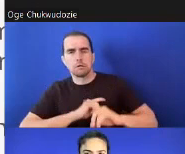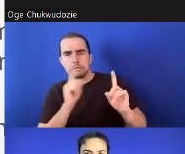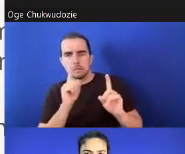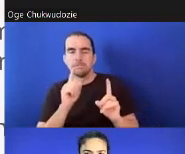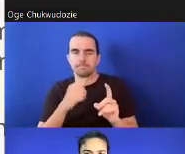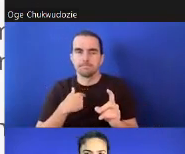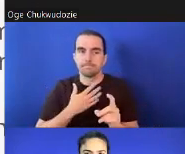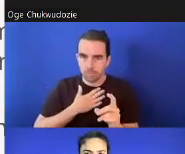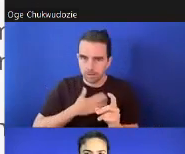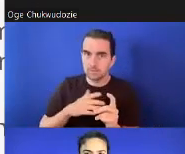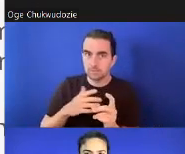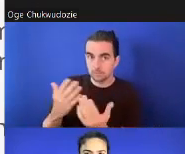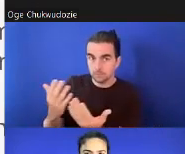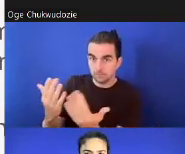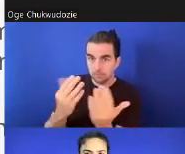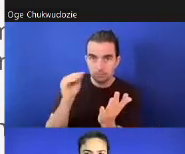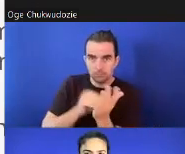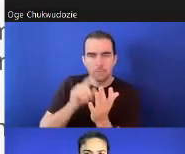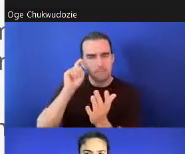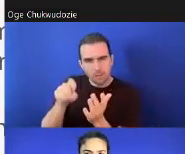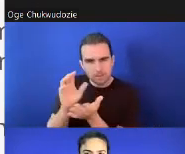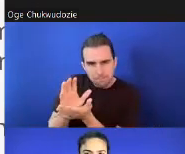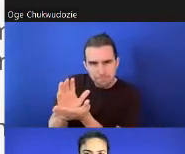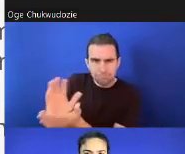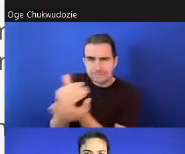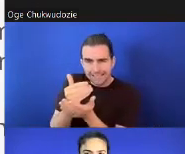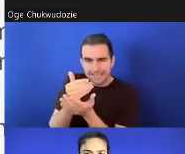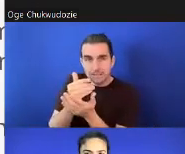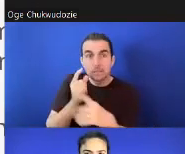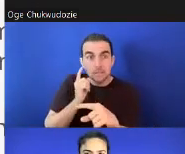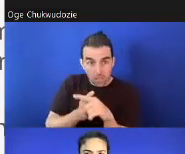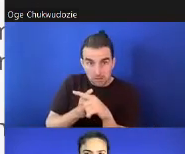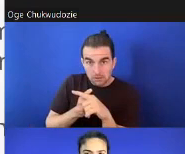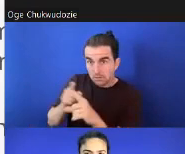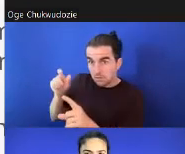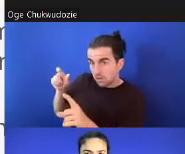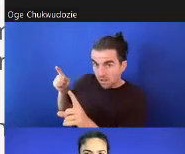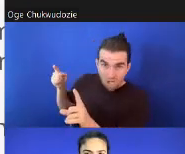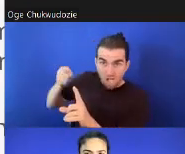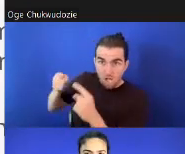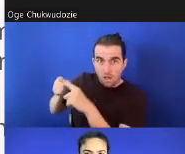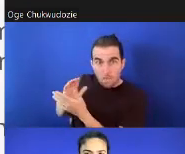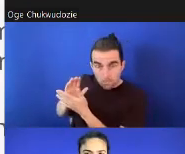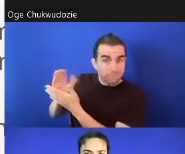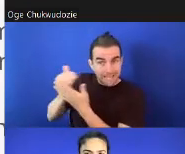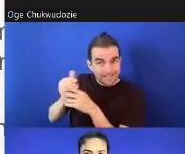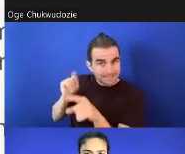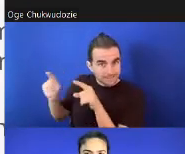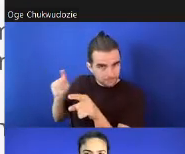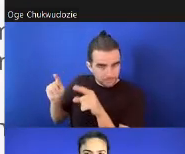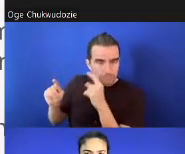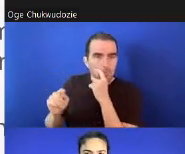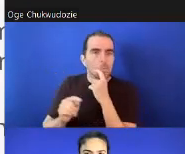Then another thing is transparency issue. Oge mentioned a lot that people need to be aware